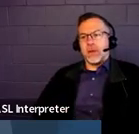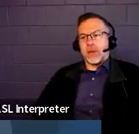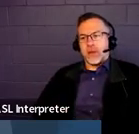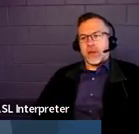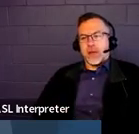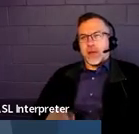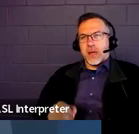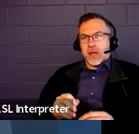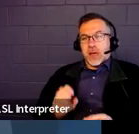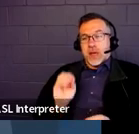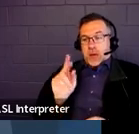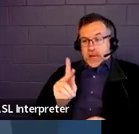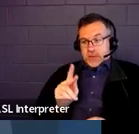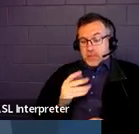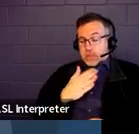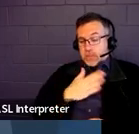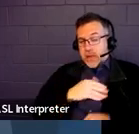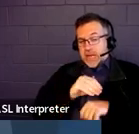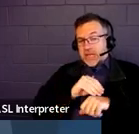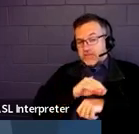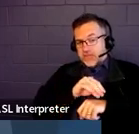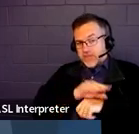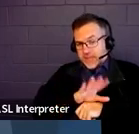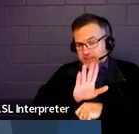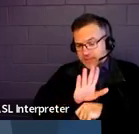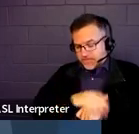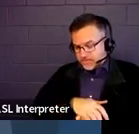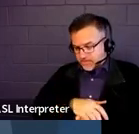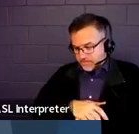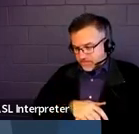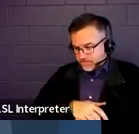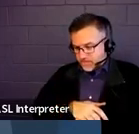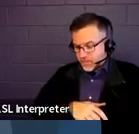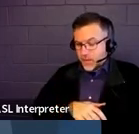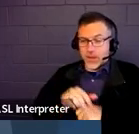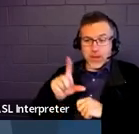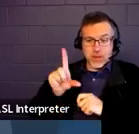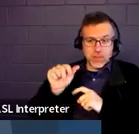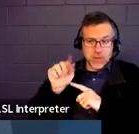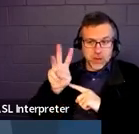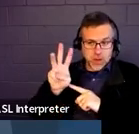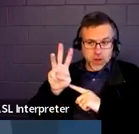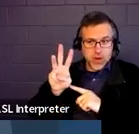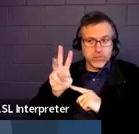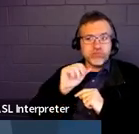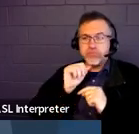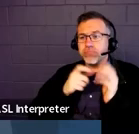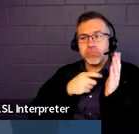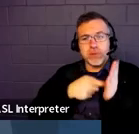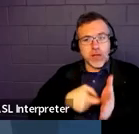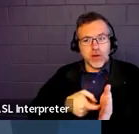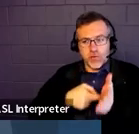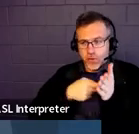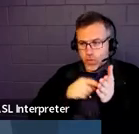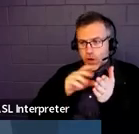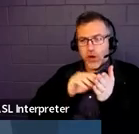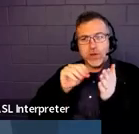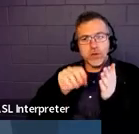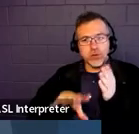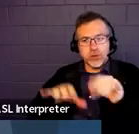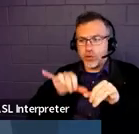how I would look at this, right? The language of the law doesn't require the student to be in the classroom whole